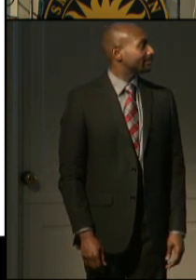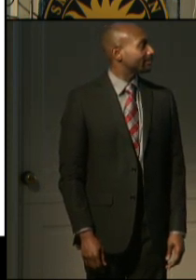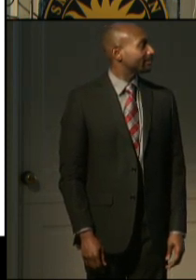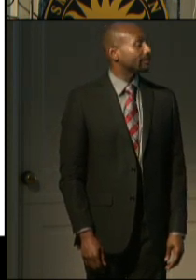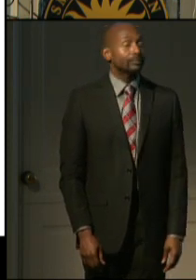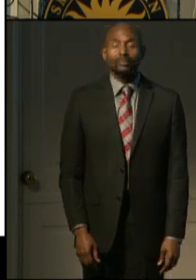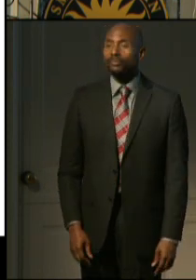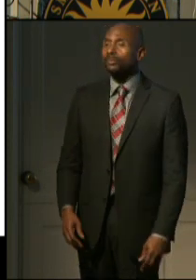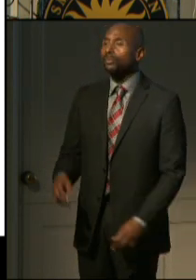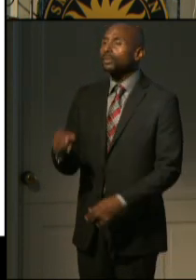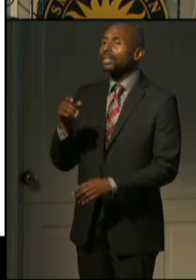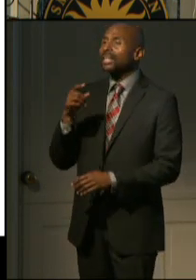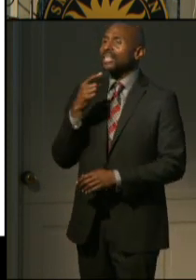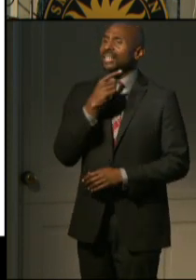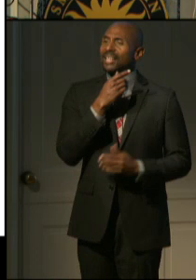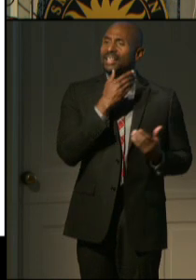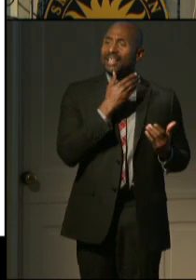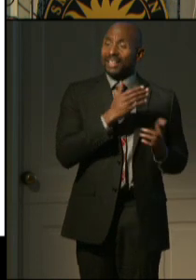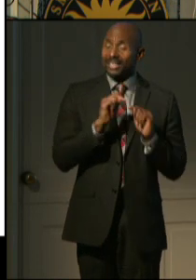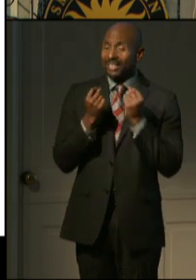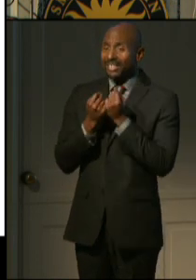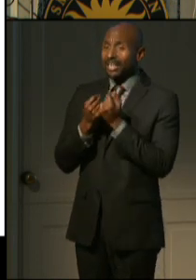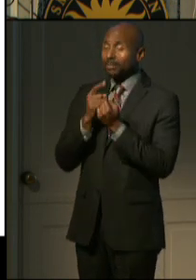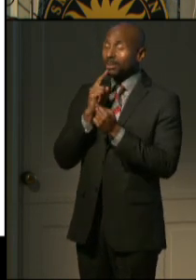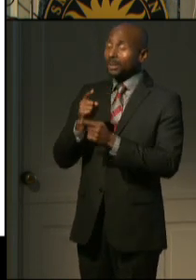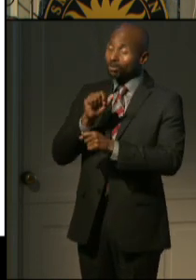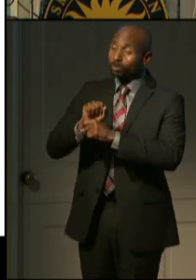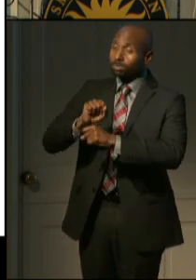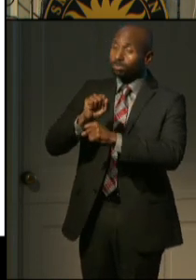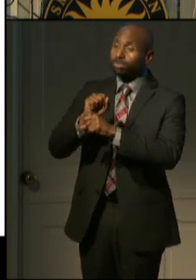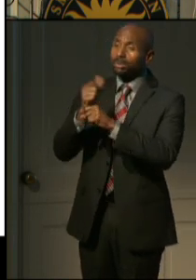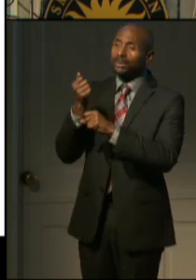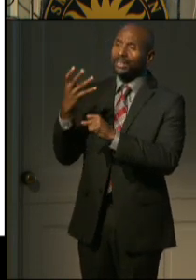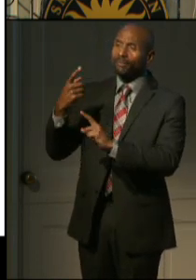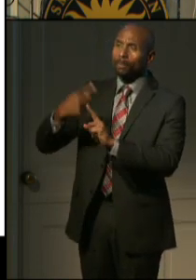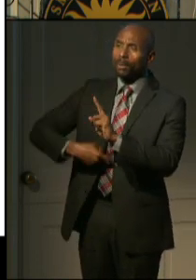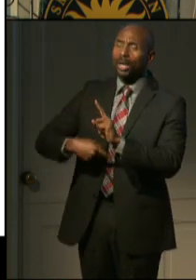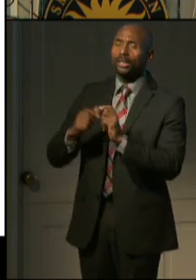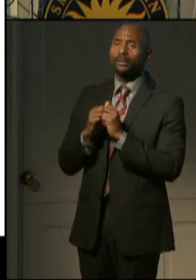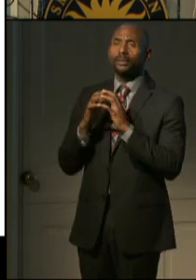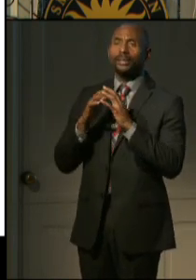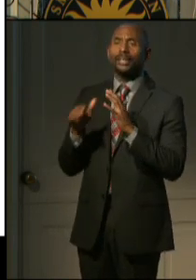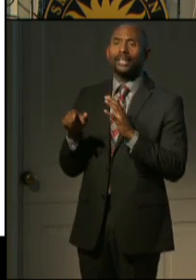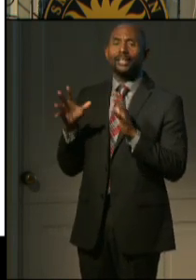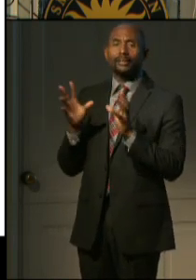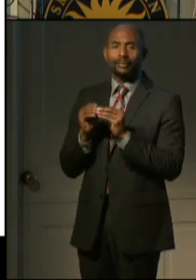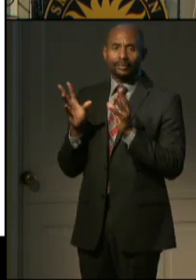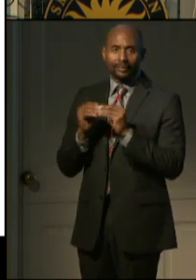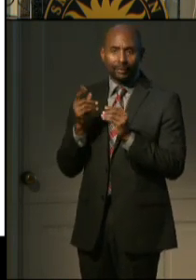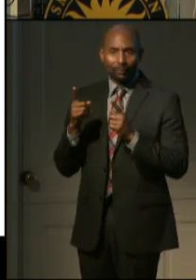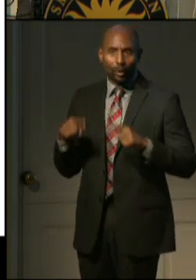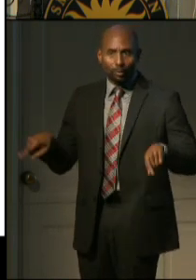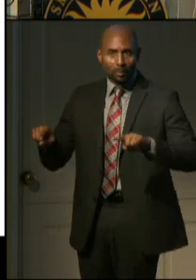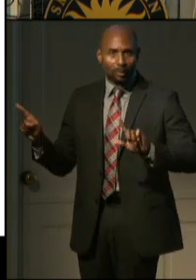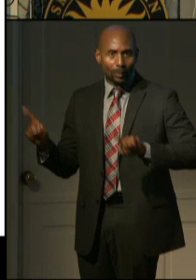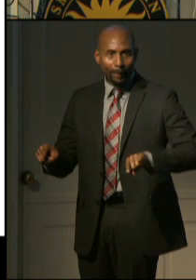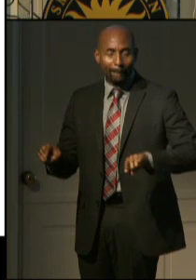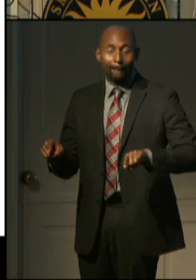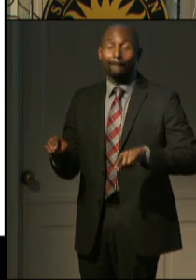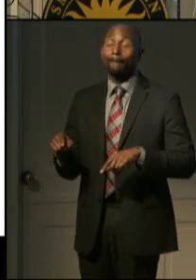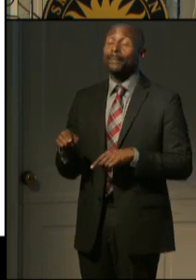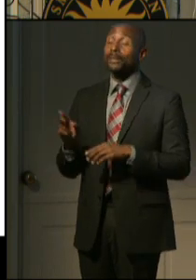This team has been working on this event for many months with a sense of humor that you can see on display here, and with the